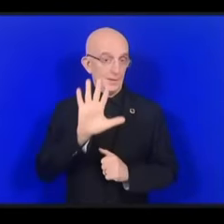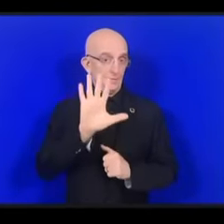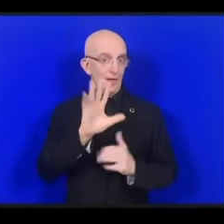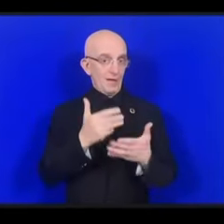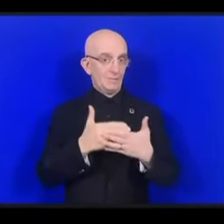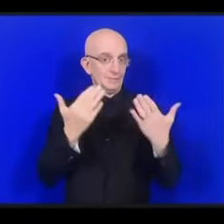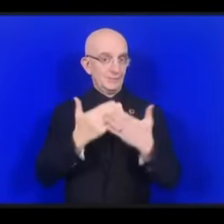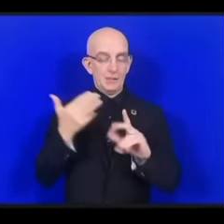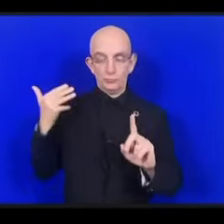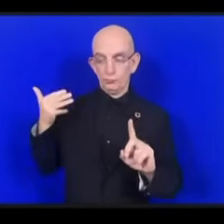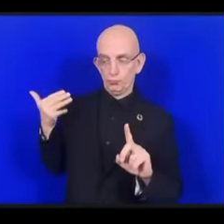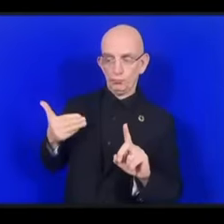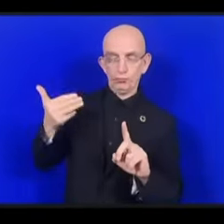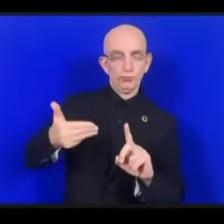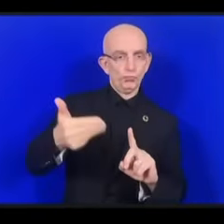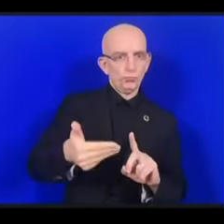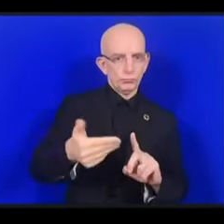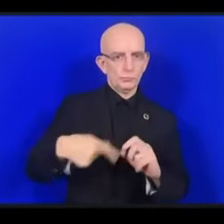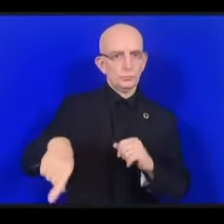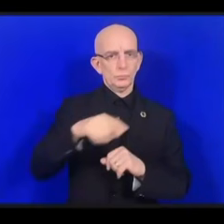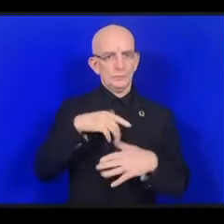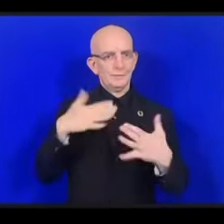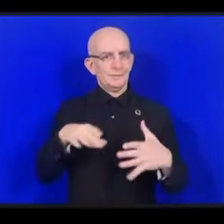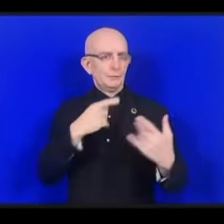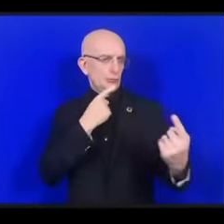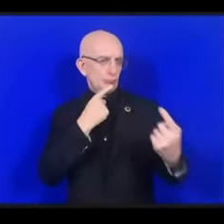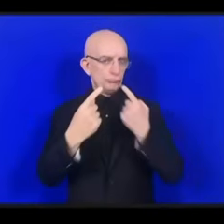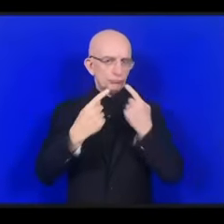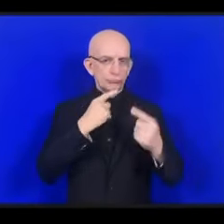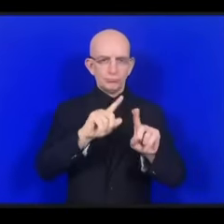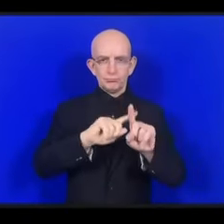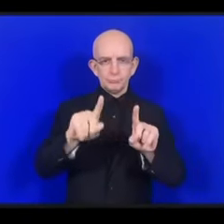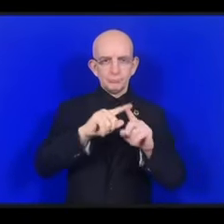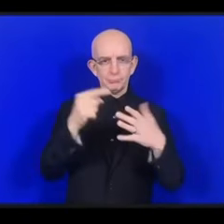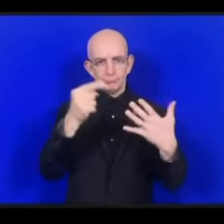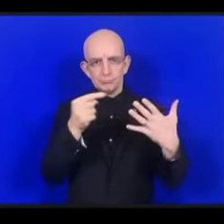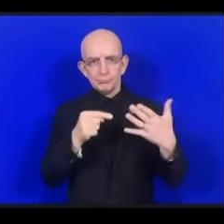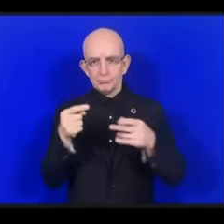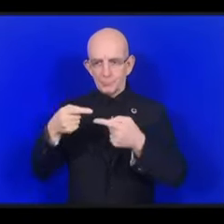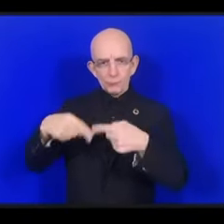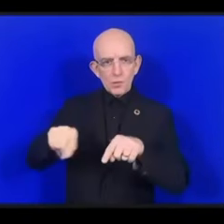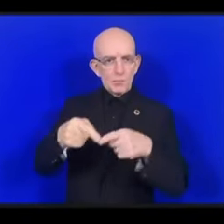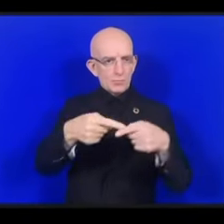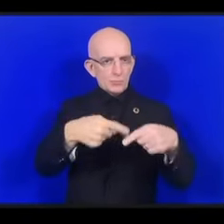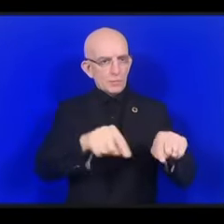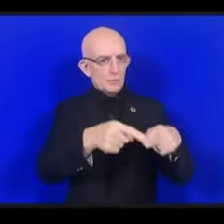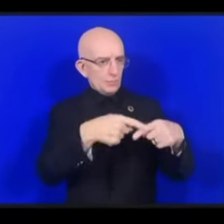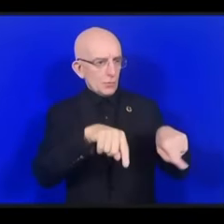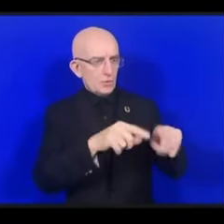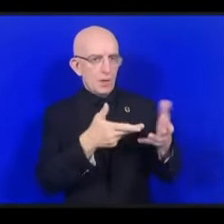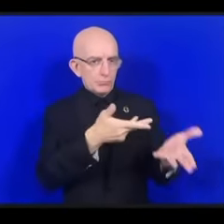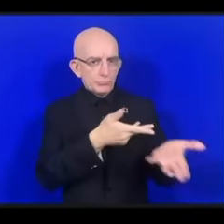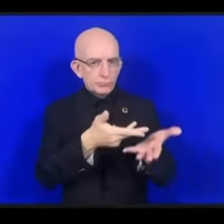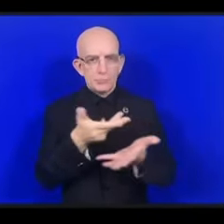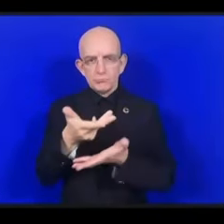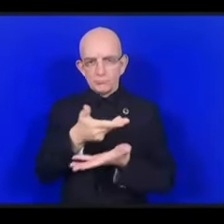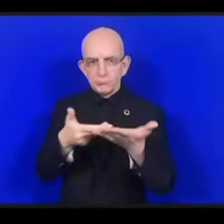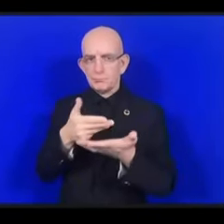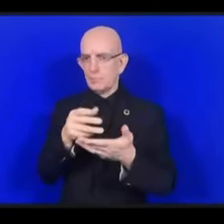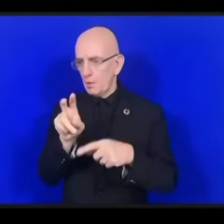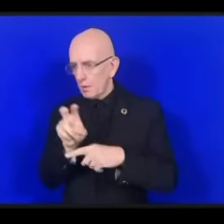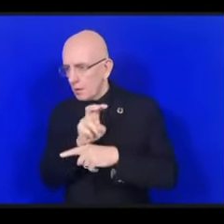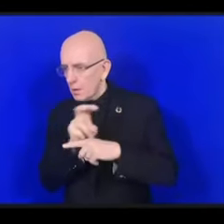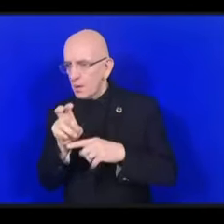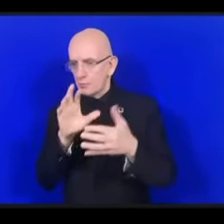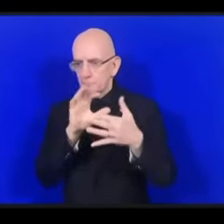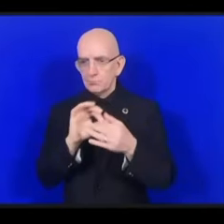would like to highlight another aspect of our discussions, which we did in the last 5 days. In